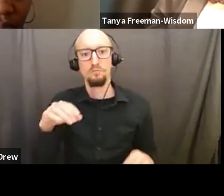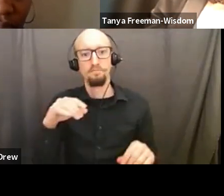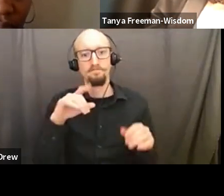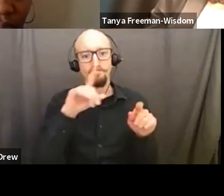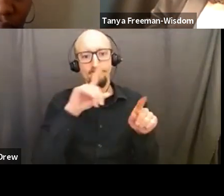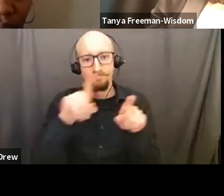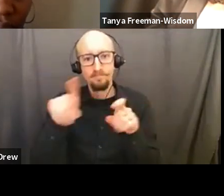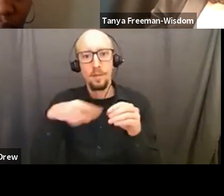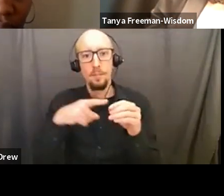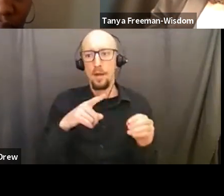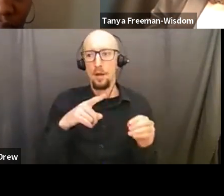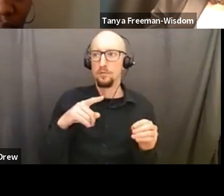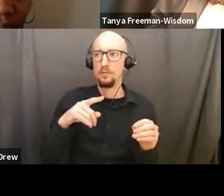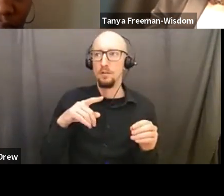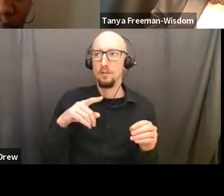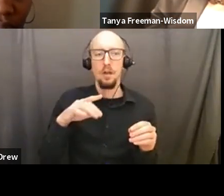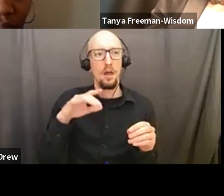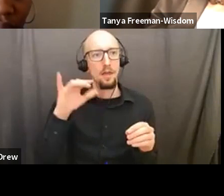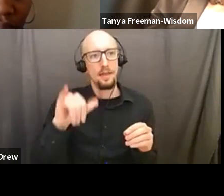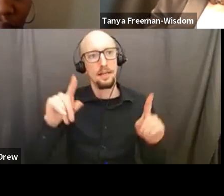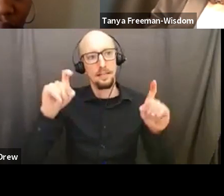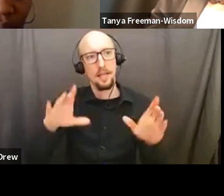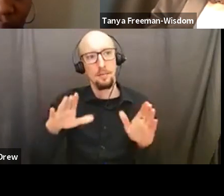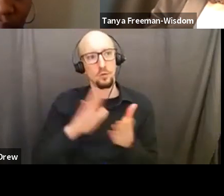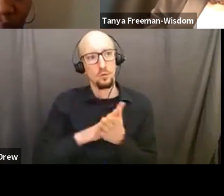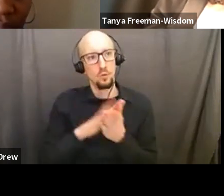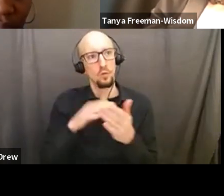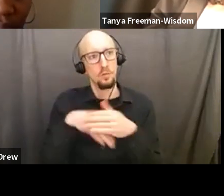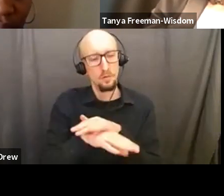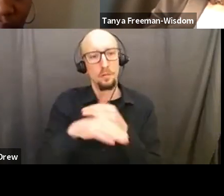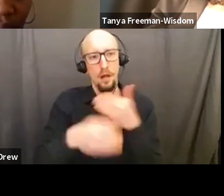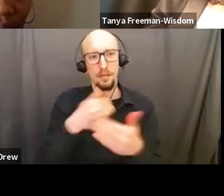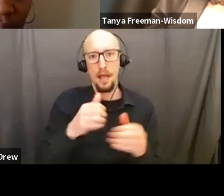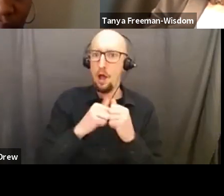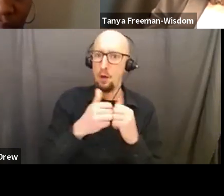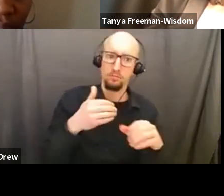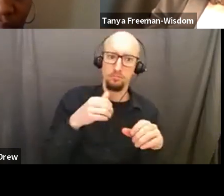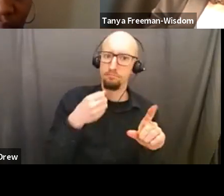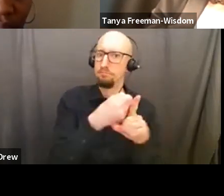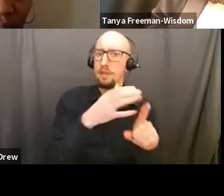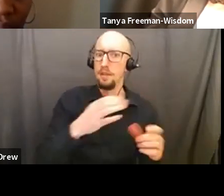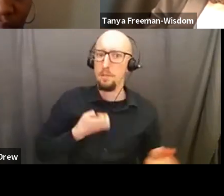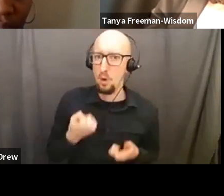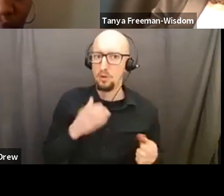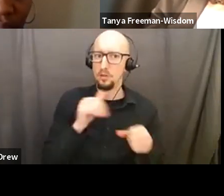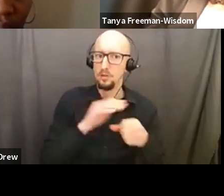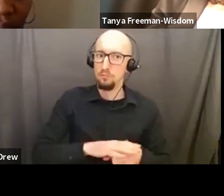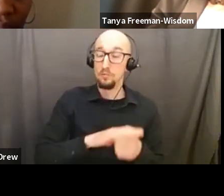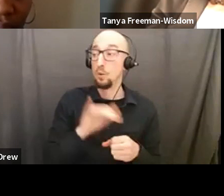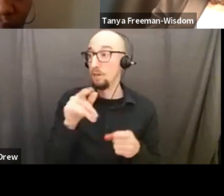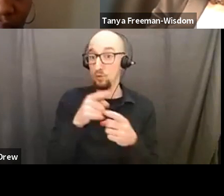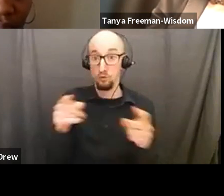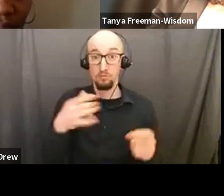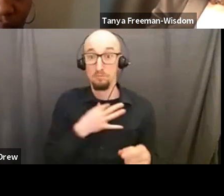impact, the emotional impact that the selective schools had. So if it's appropriate and of interest